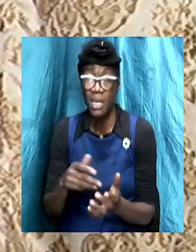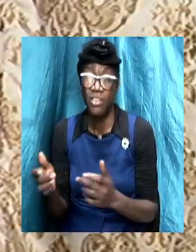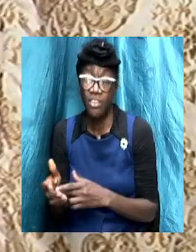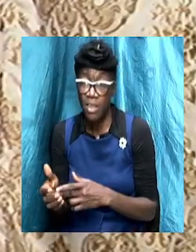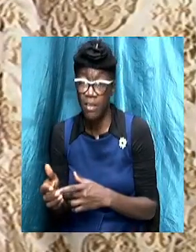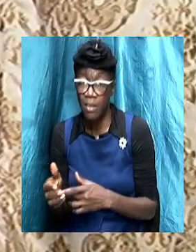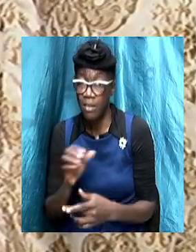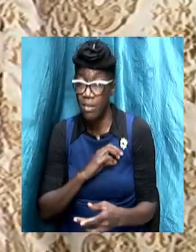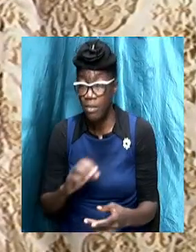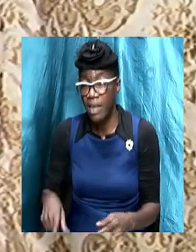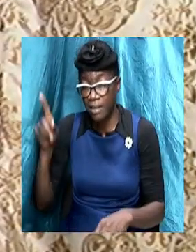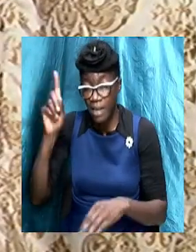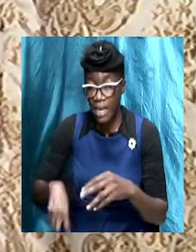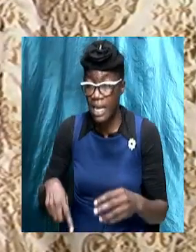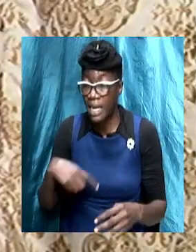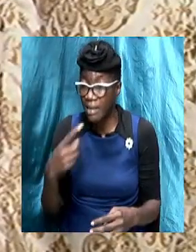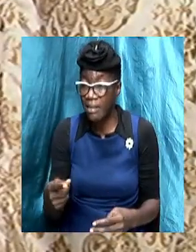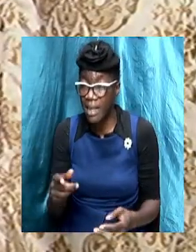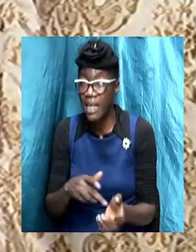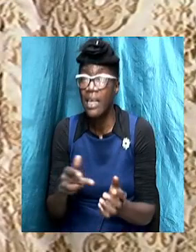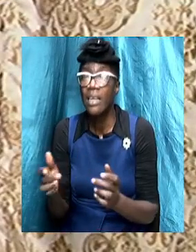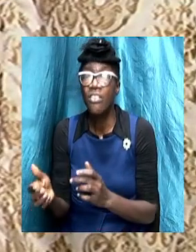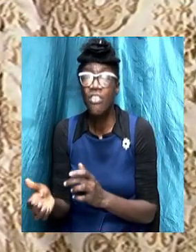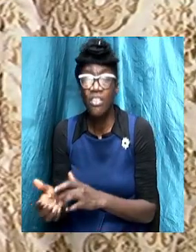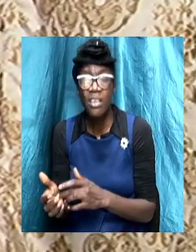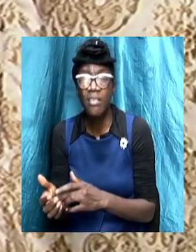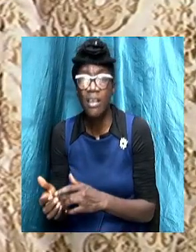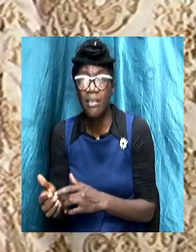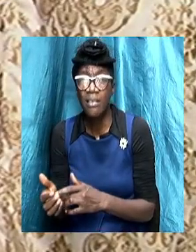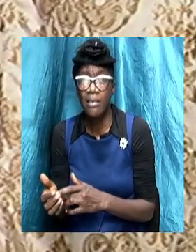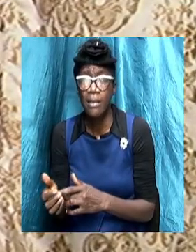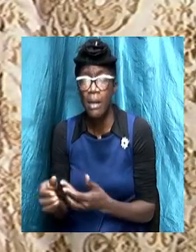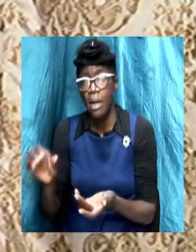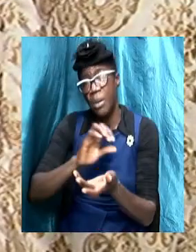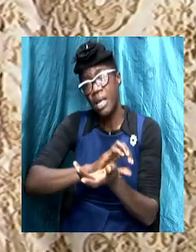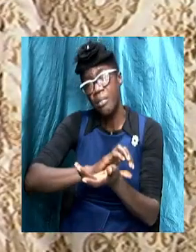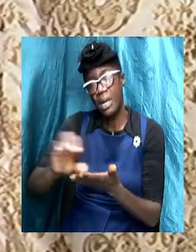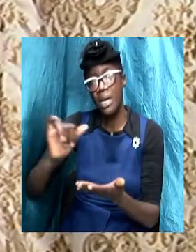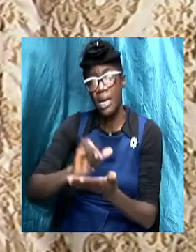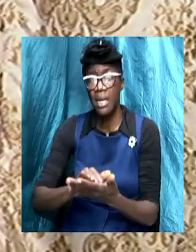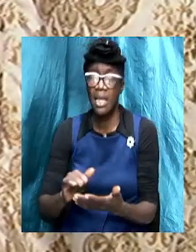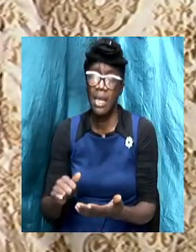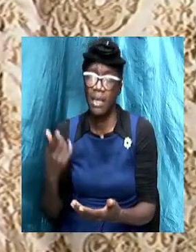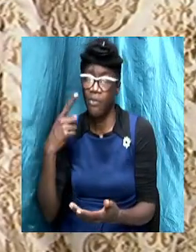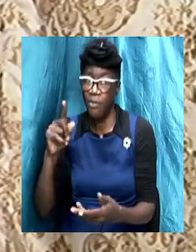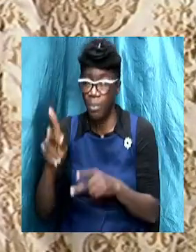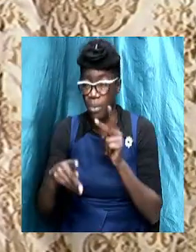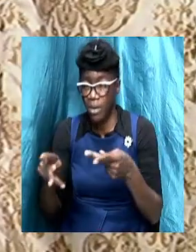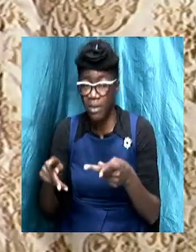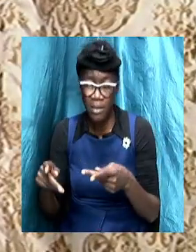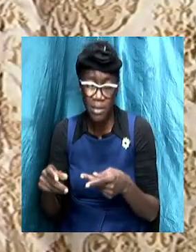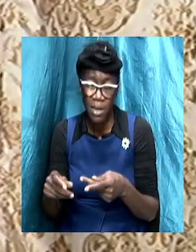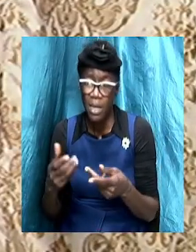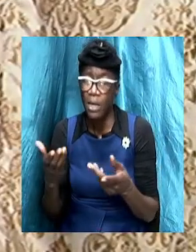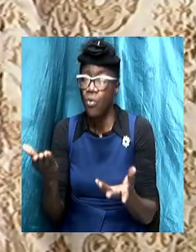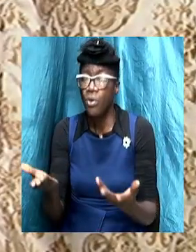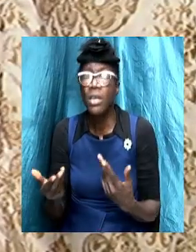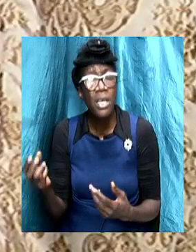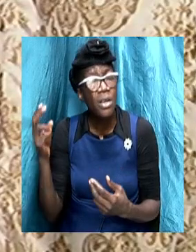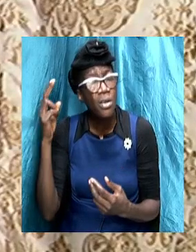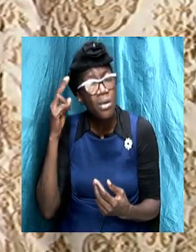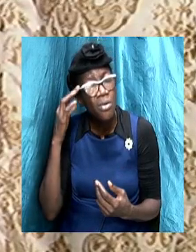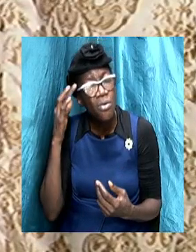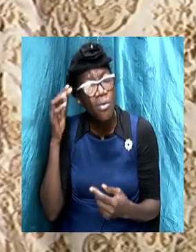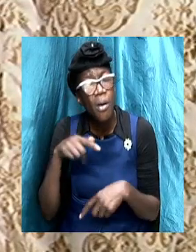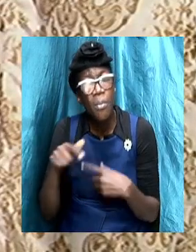Jesus. Now, let me just clear that up for persons who are concerned about that.